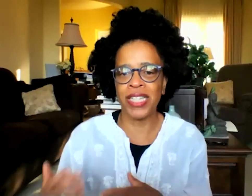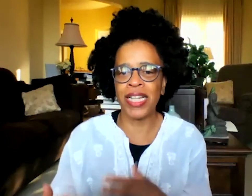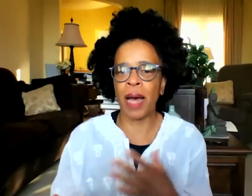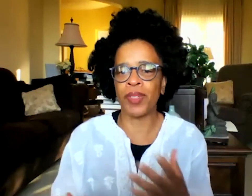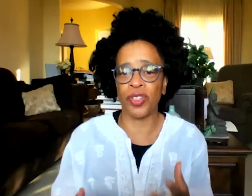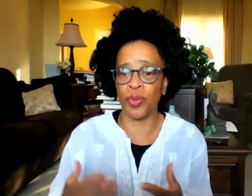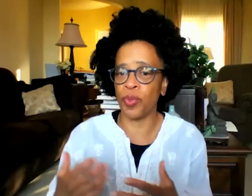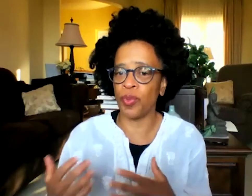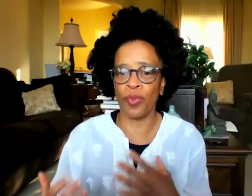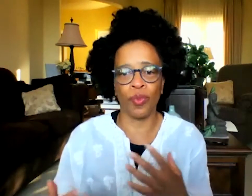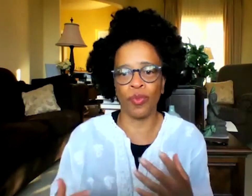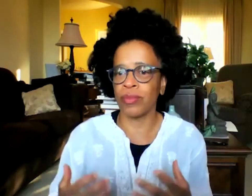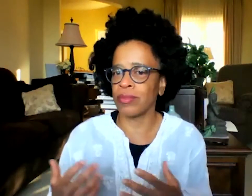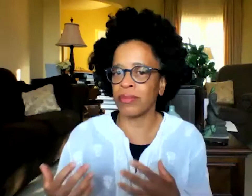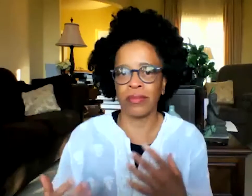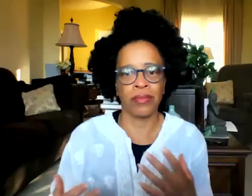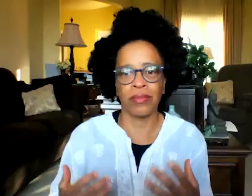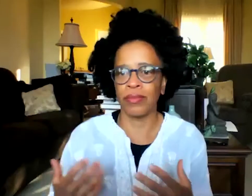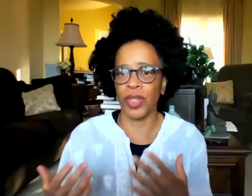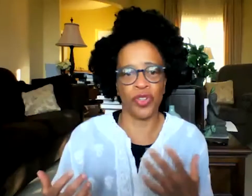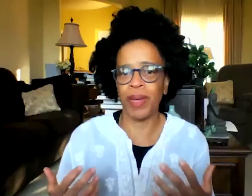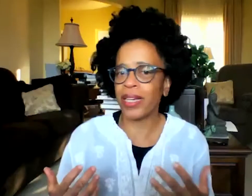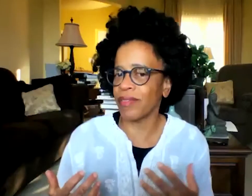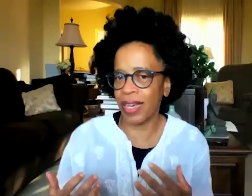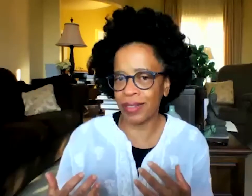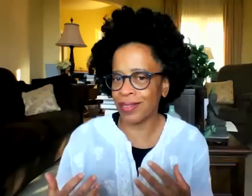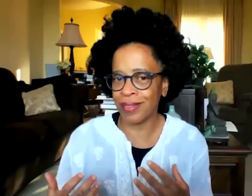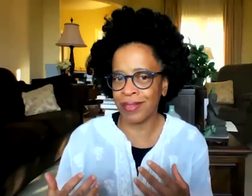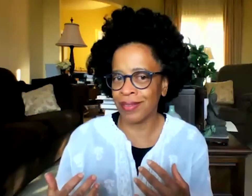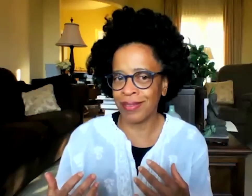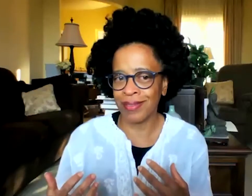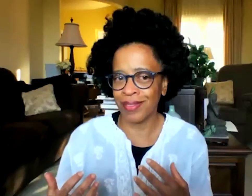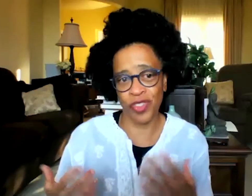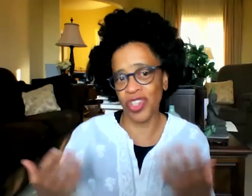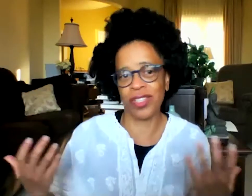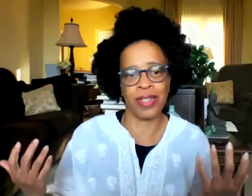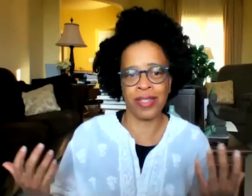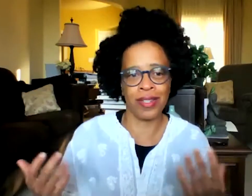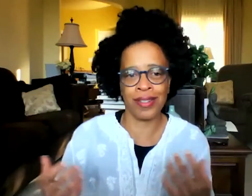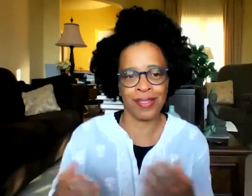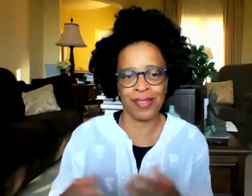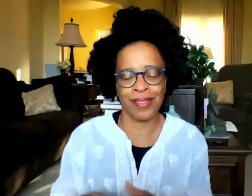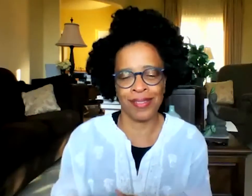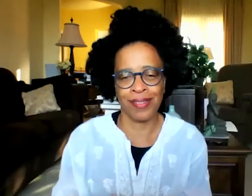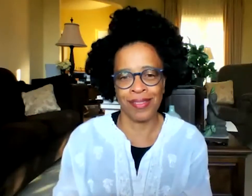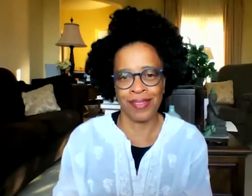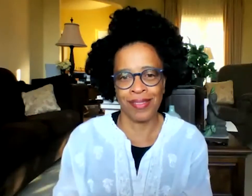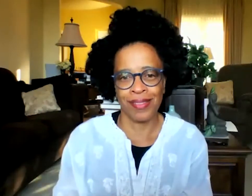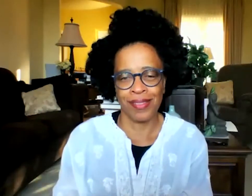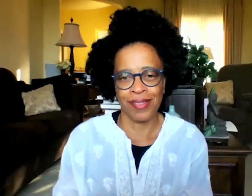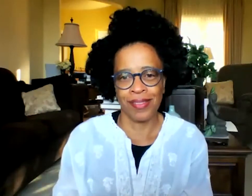And if it did happen to you, what did you make of that? Is it just an incident?